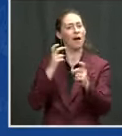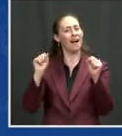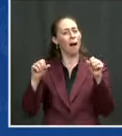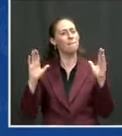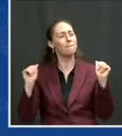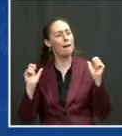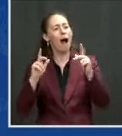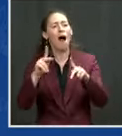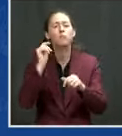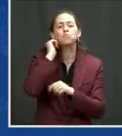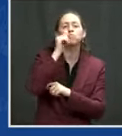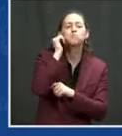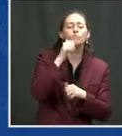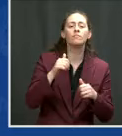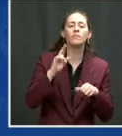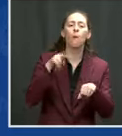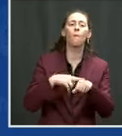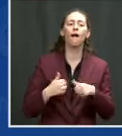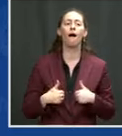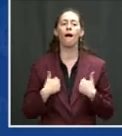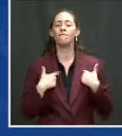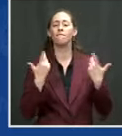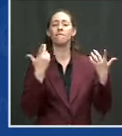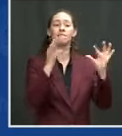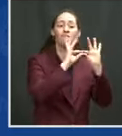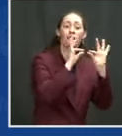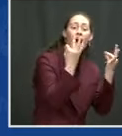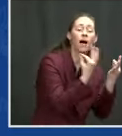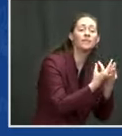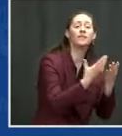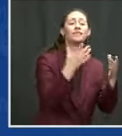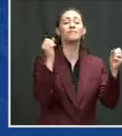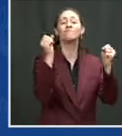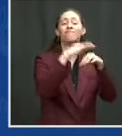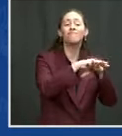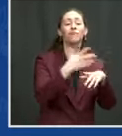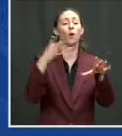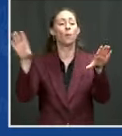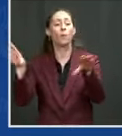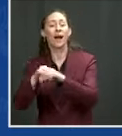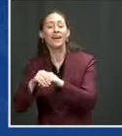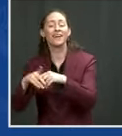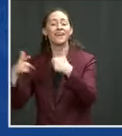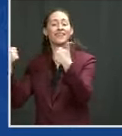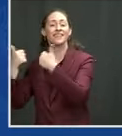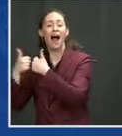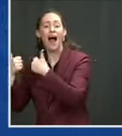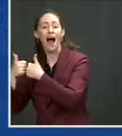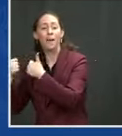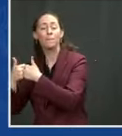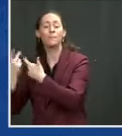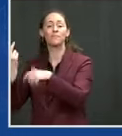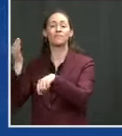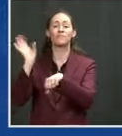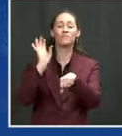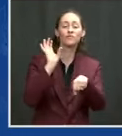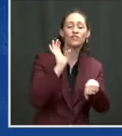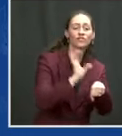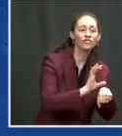family reunions, Utah Jazz games, the best team in the league right now, churches, hugging grandparents,